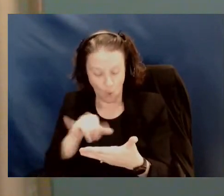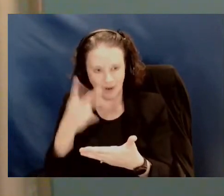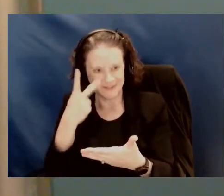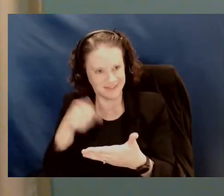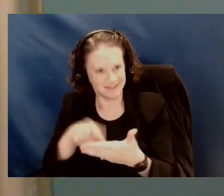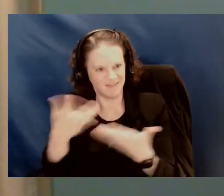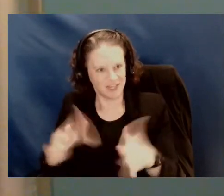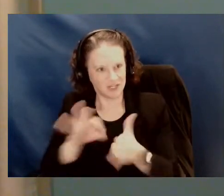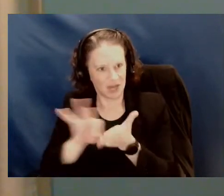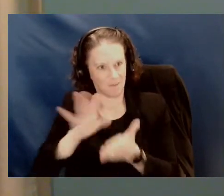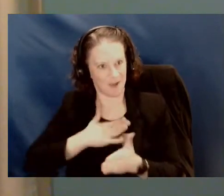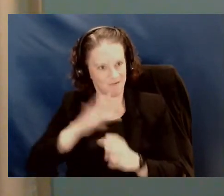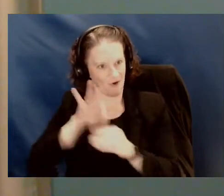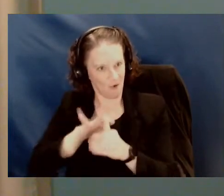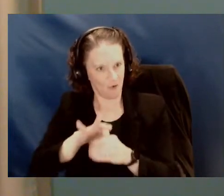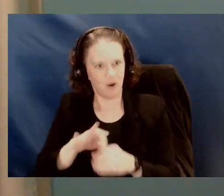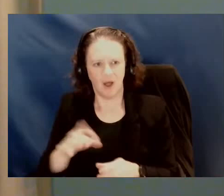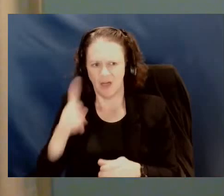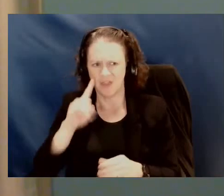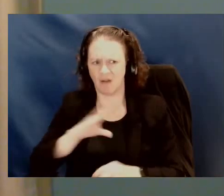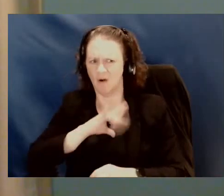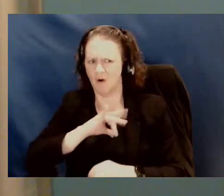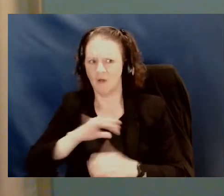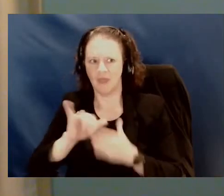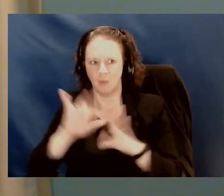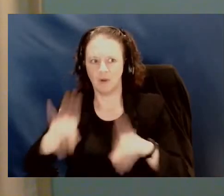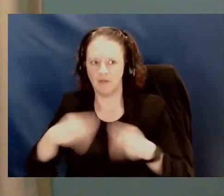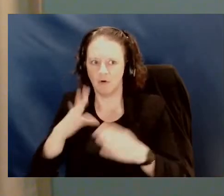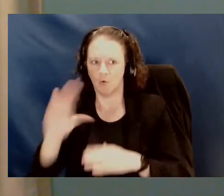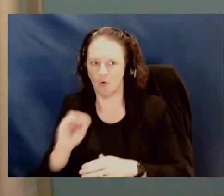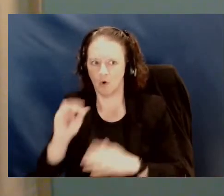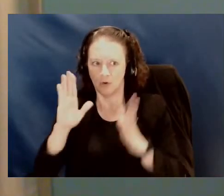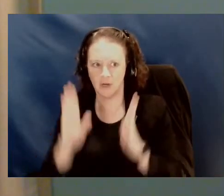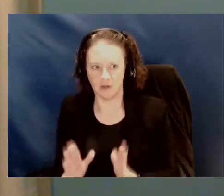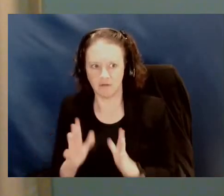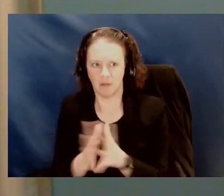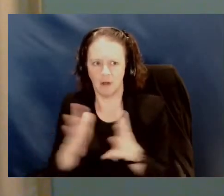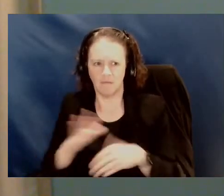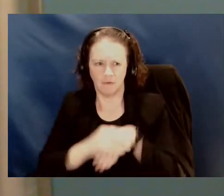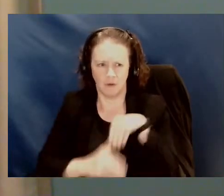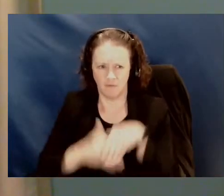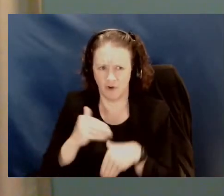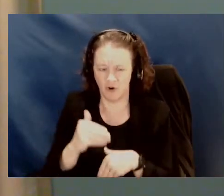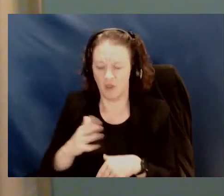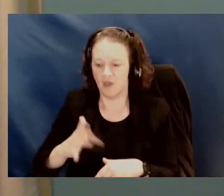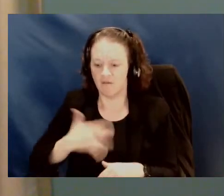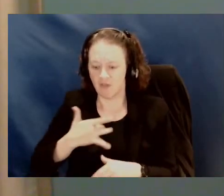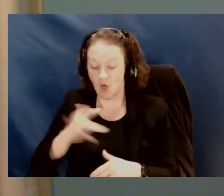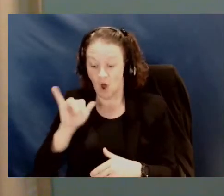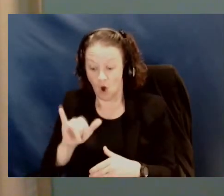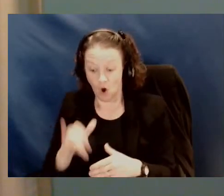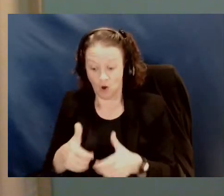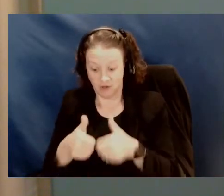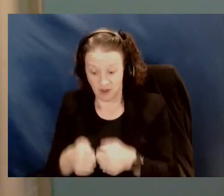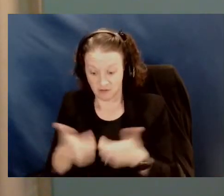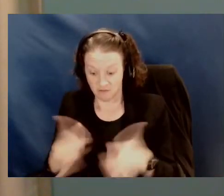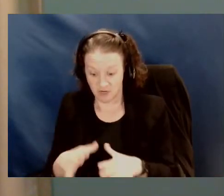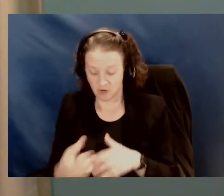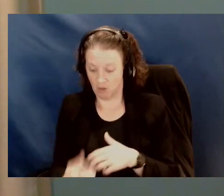false, I think it would give Oregonians a lot of comfort to be able to have that verification when their ballot has been received and when it's been counted.